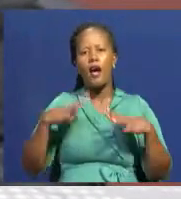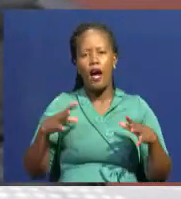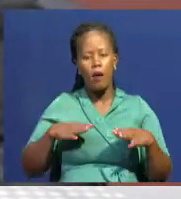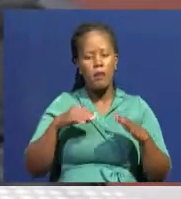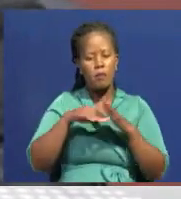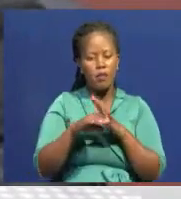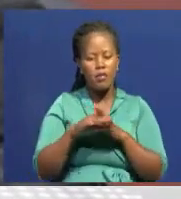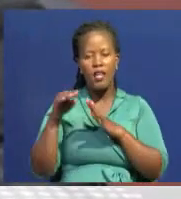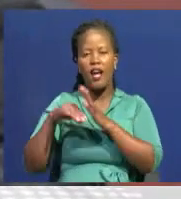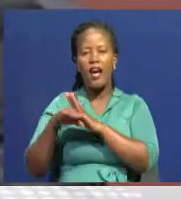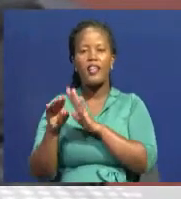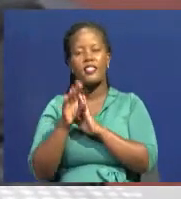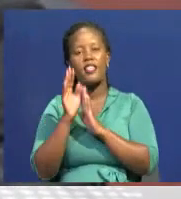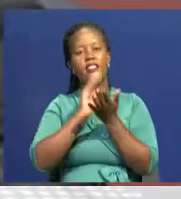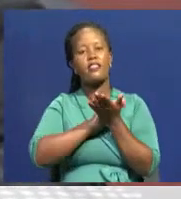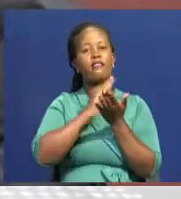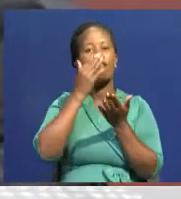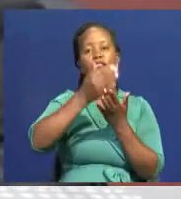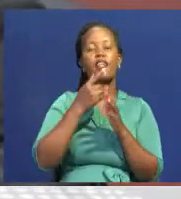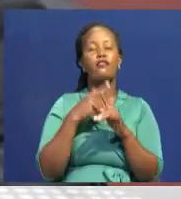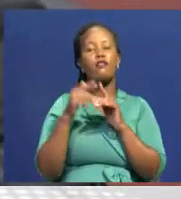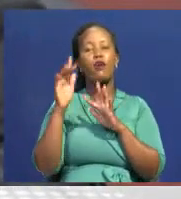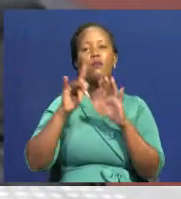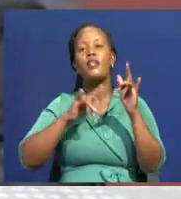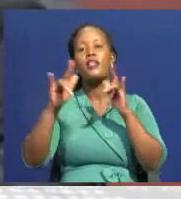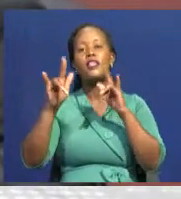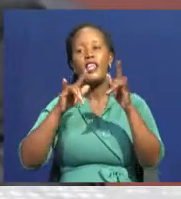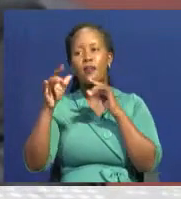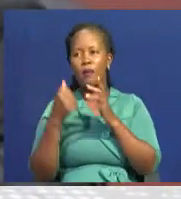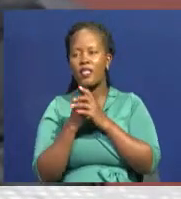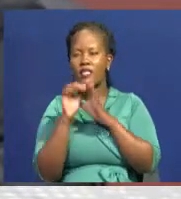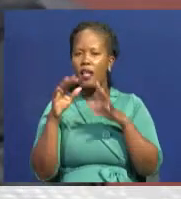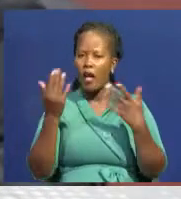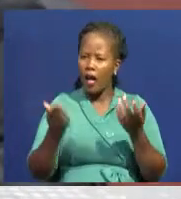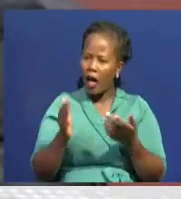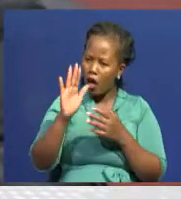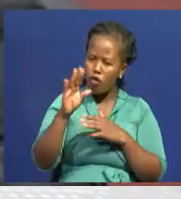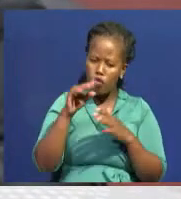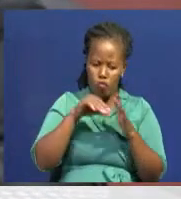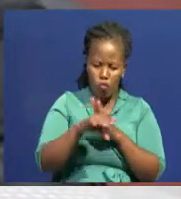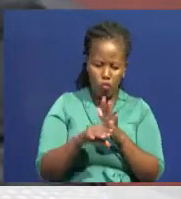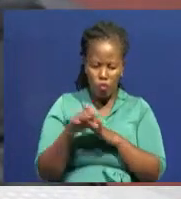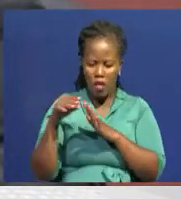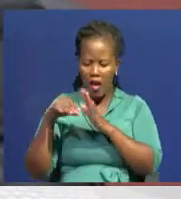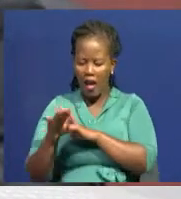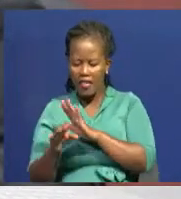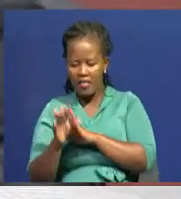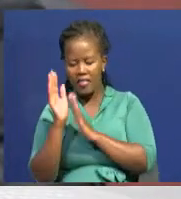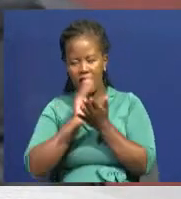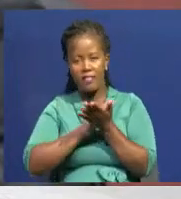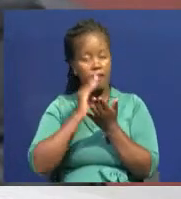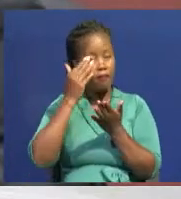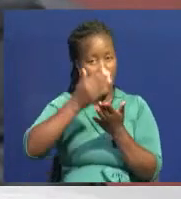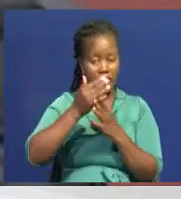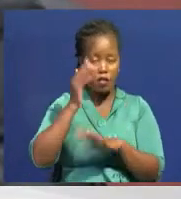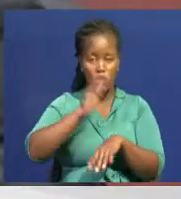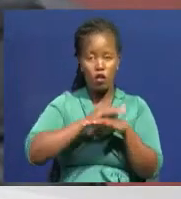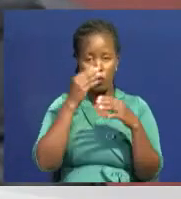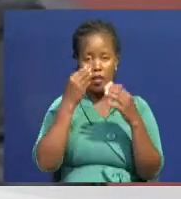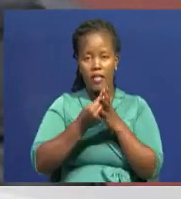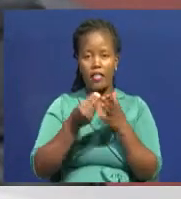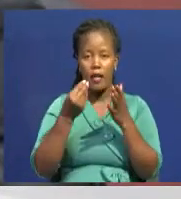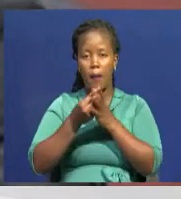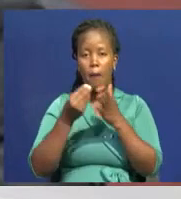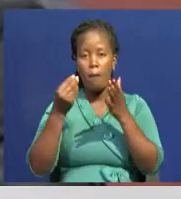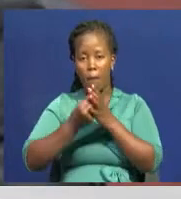from diaspora? You can do that. How do you access our provident funds? You can get money from there. How